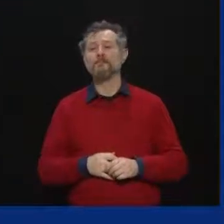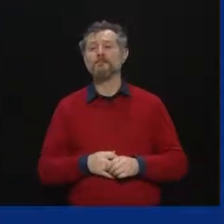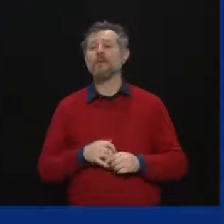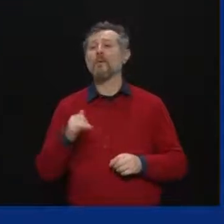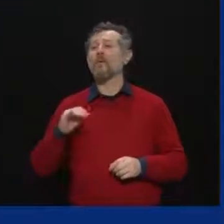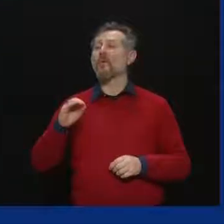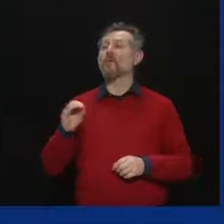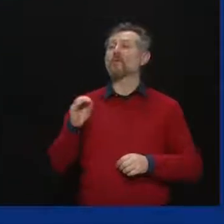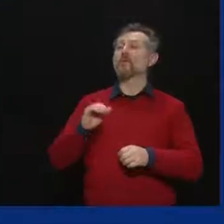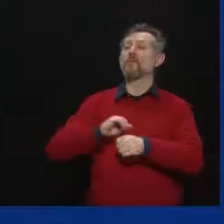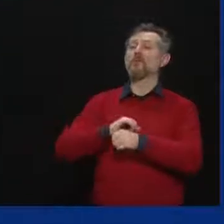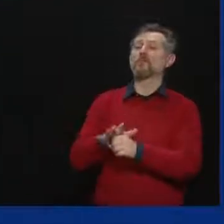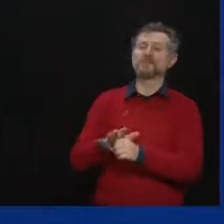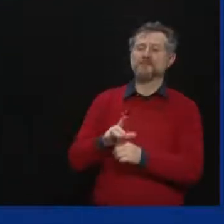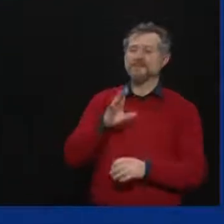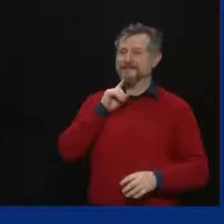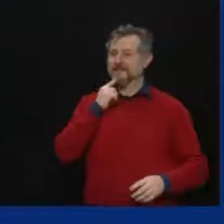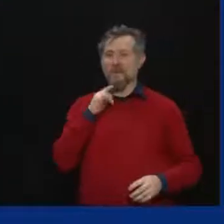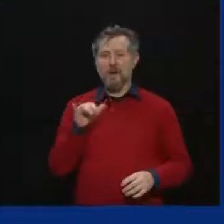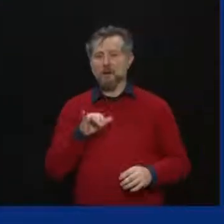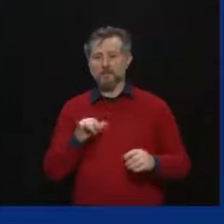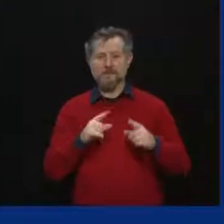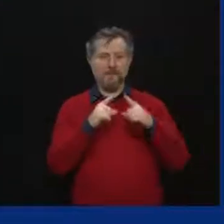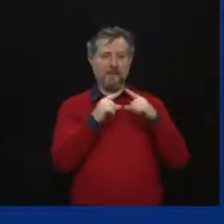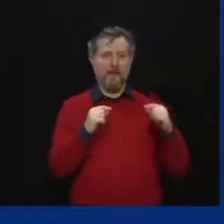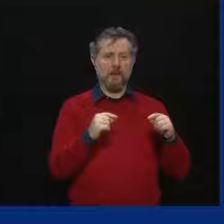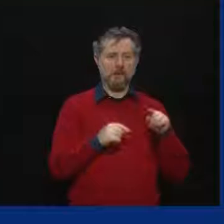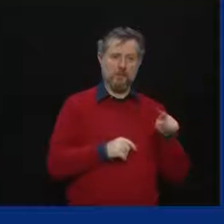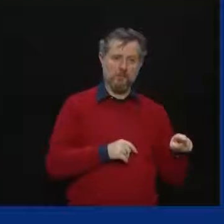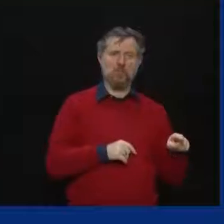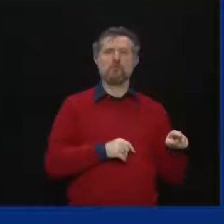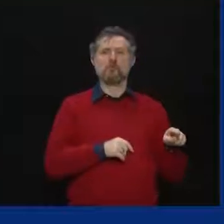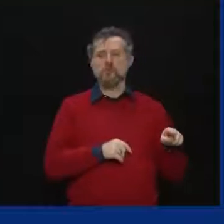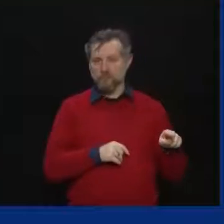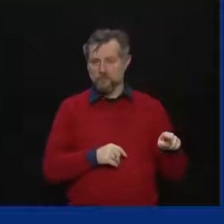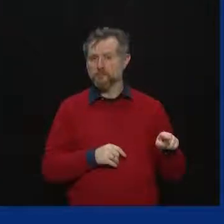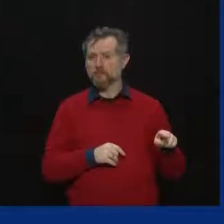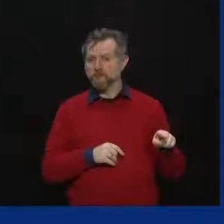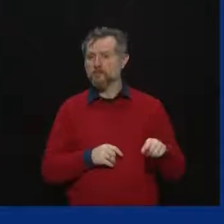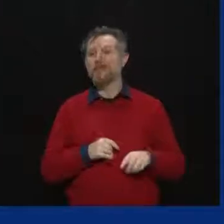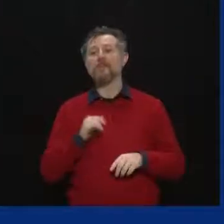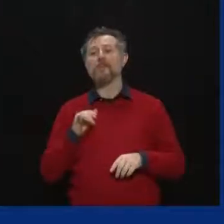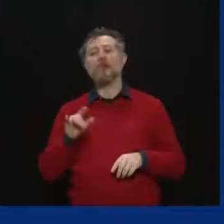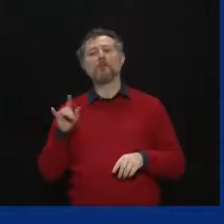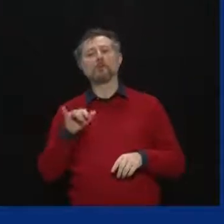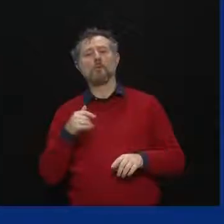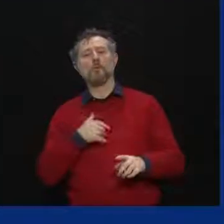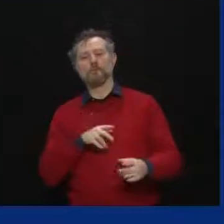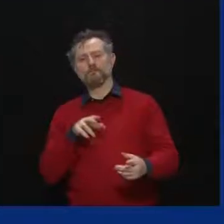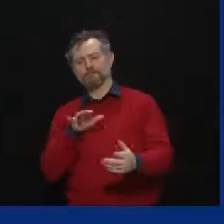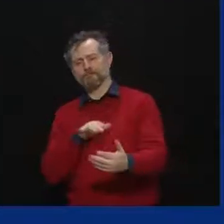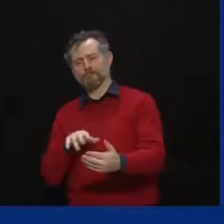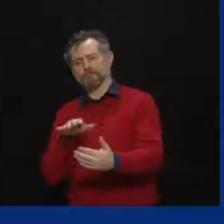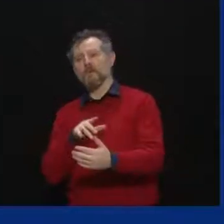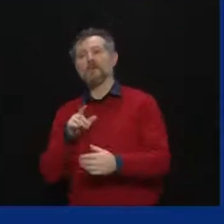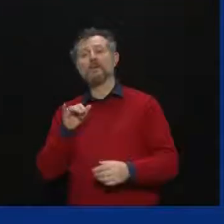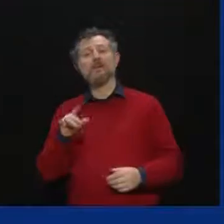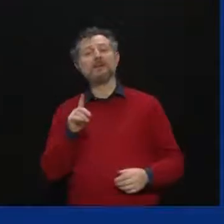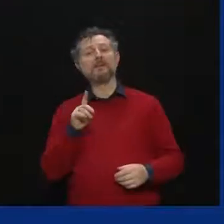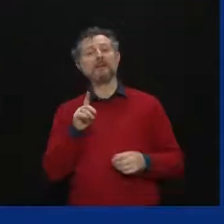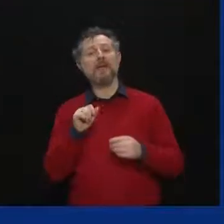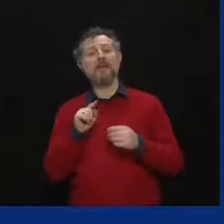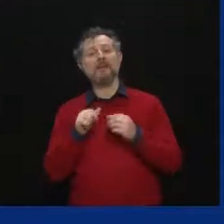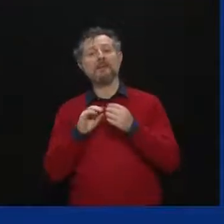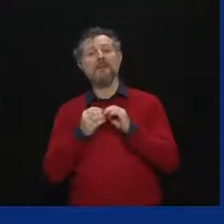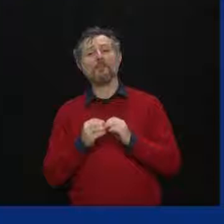We're going to give a quick update on Omicron, and we're still keeping a close eye on the science and the data, but from the early reports